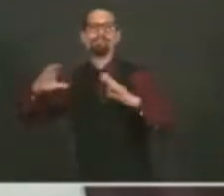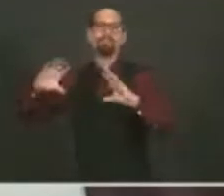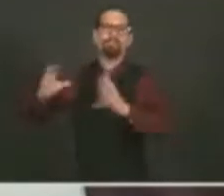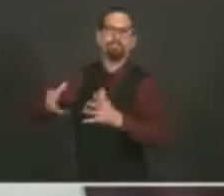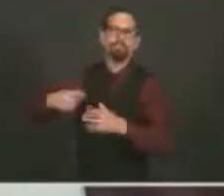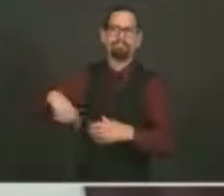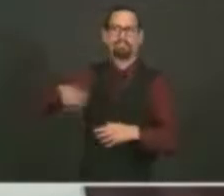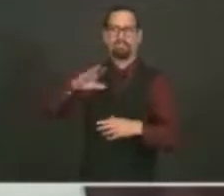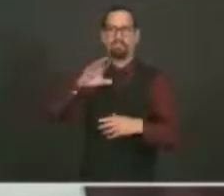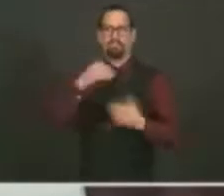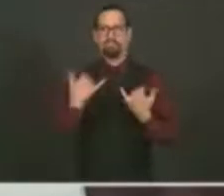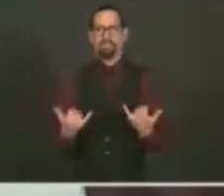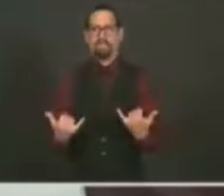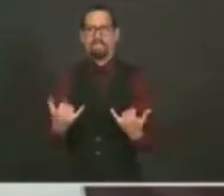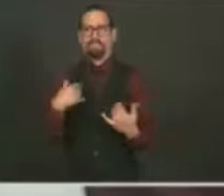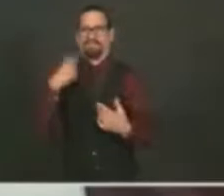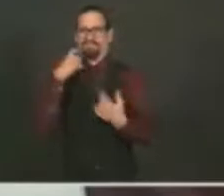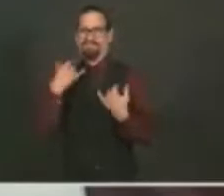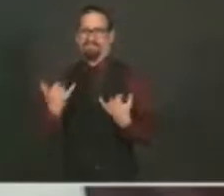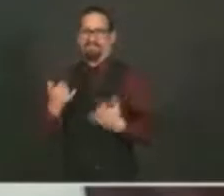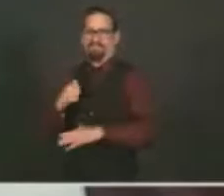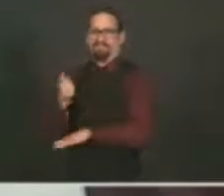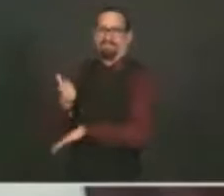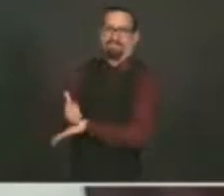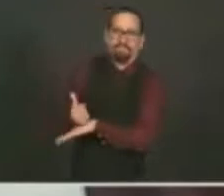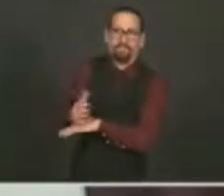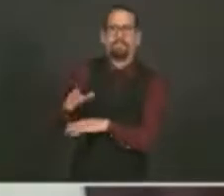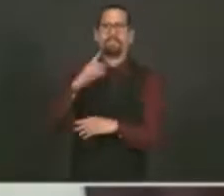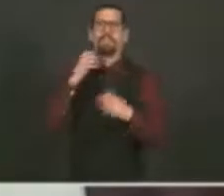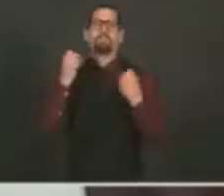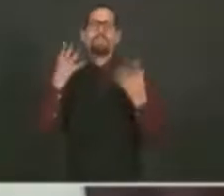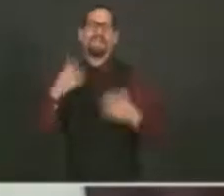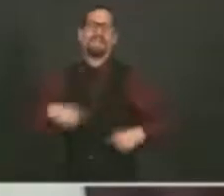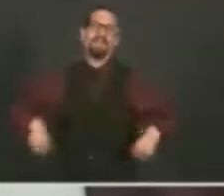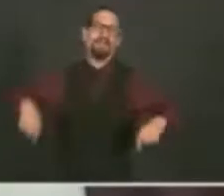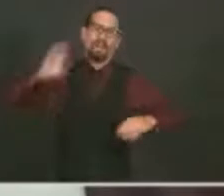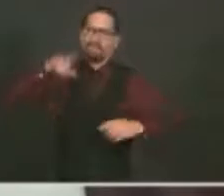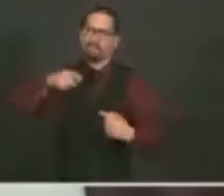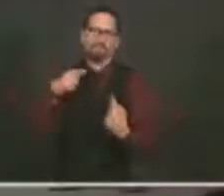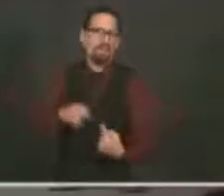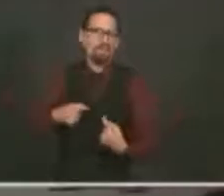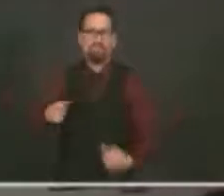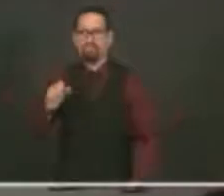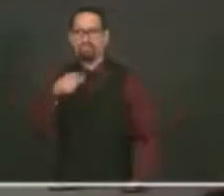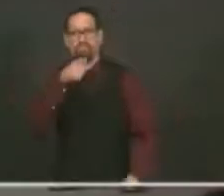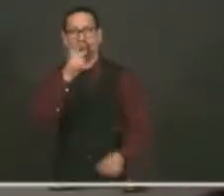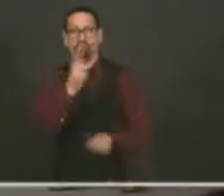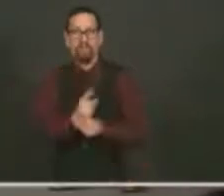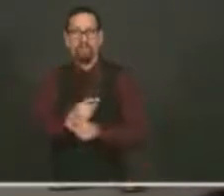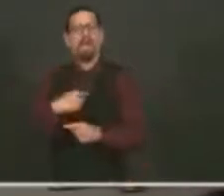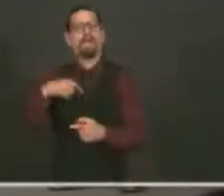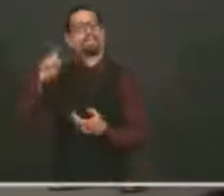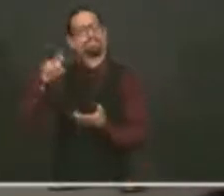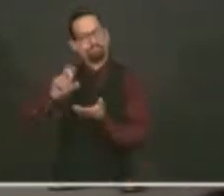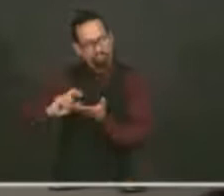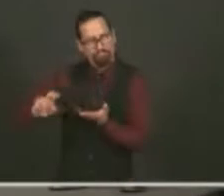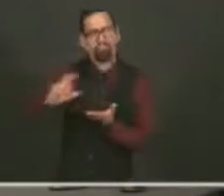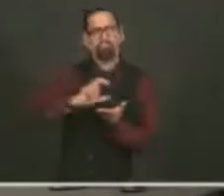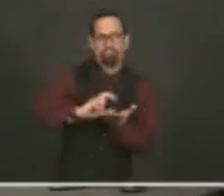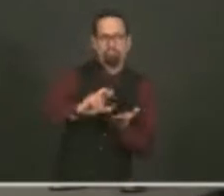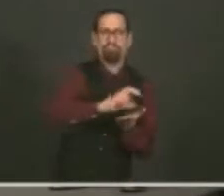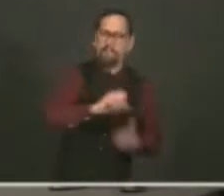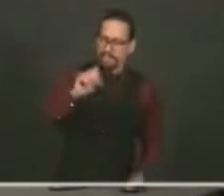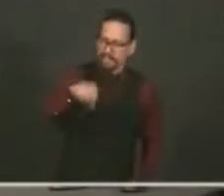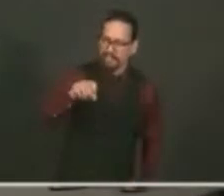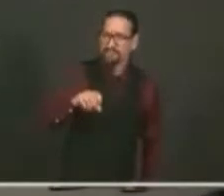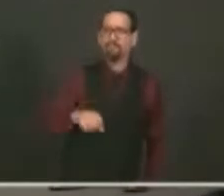today. So, because I know they're struggling, and you're right, we got to get it out the door. Governor, can you explain again